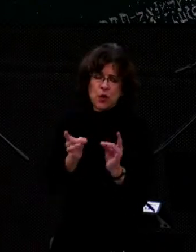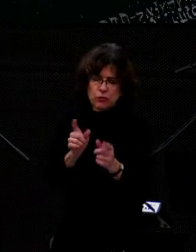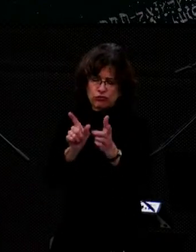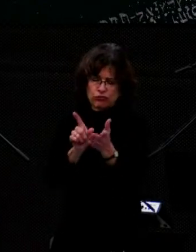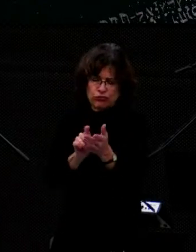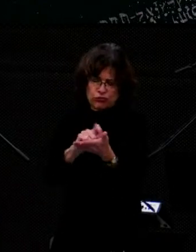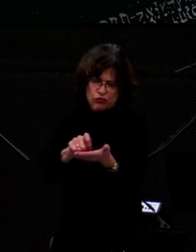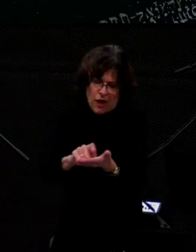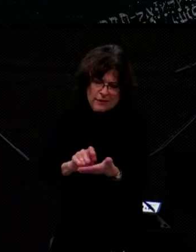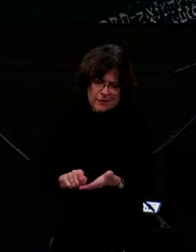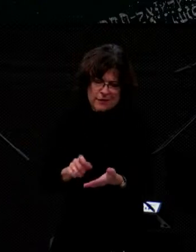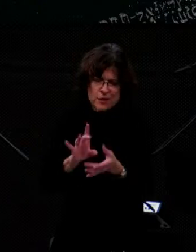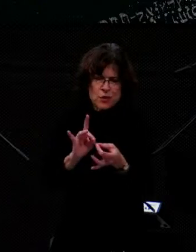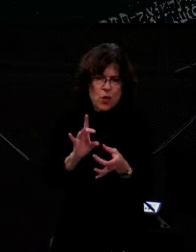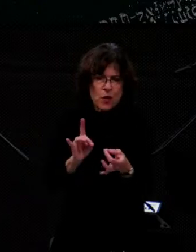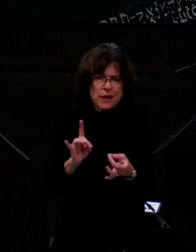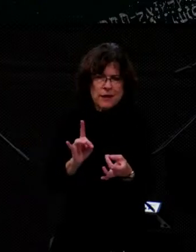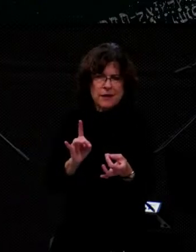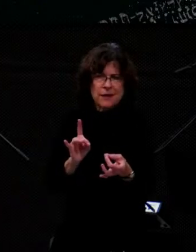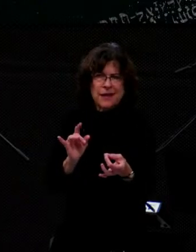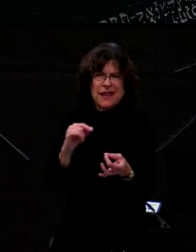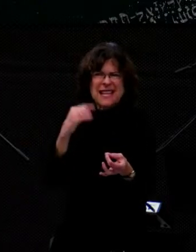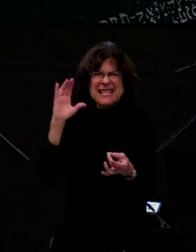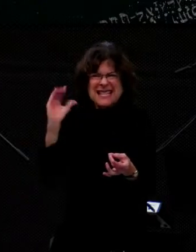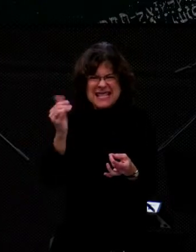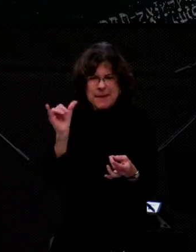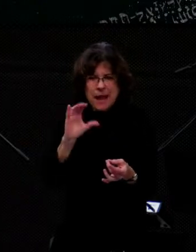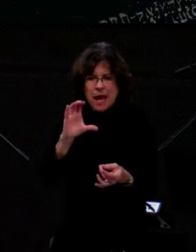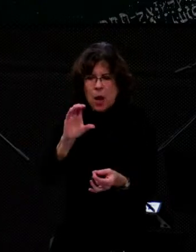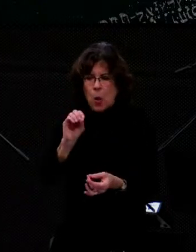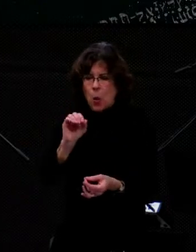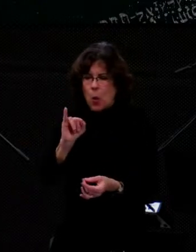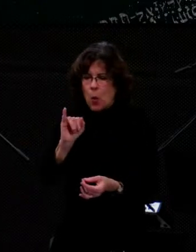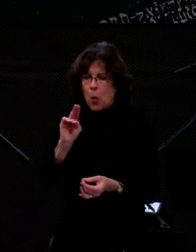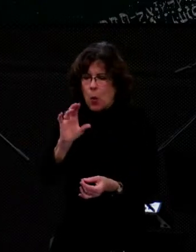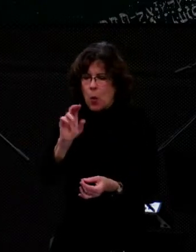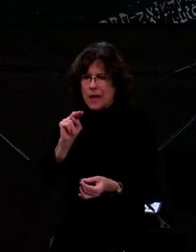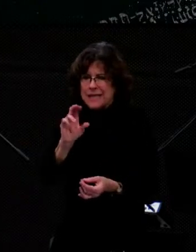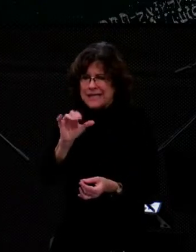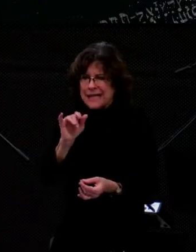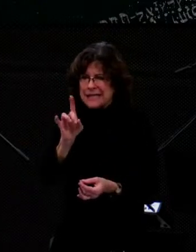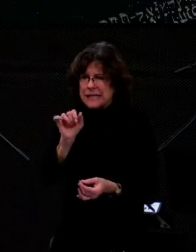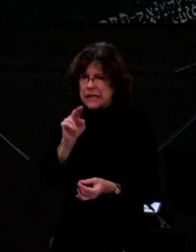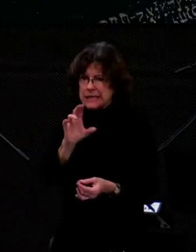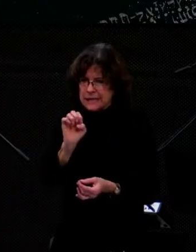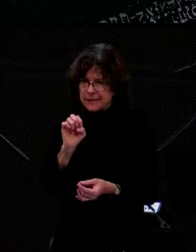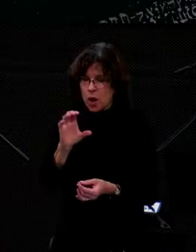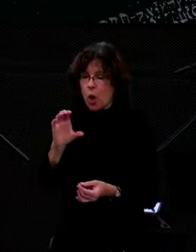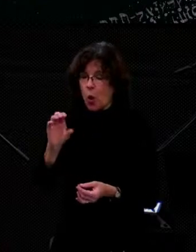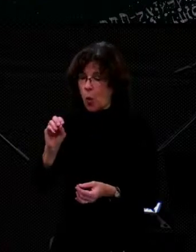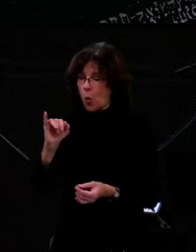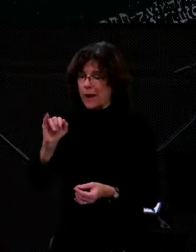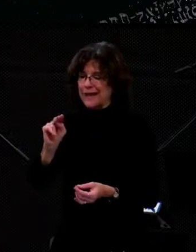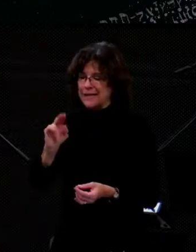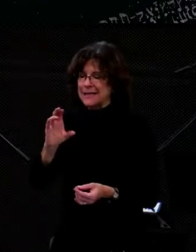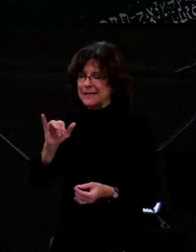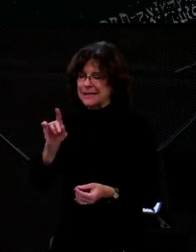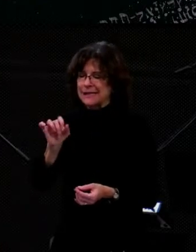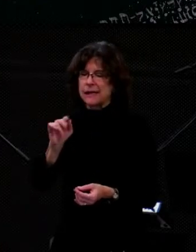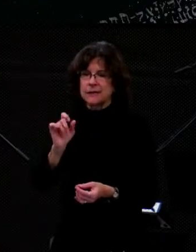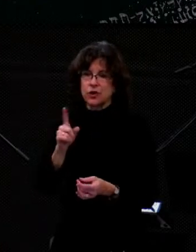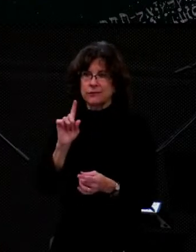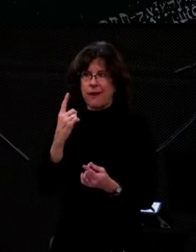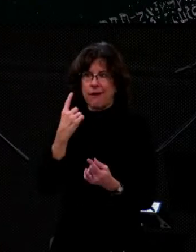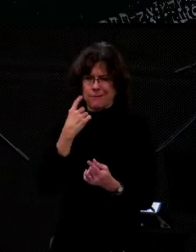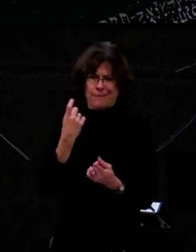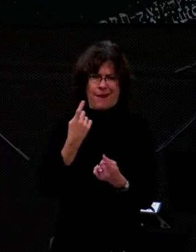seeming coincidences just work out. But of course, if you know the rest of the scriptures, you